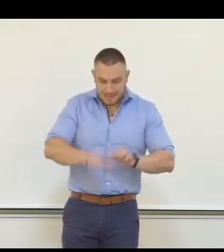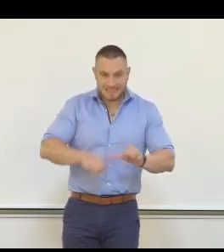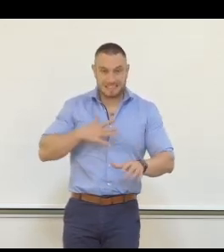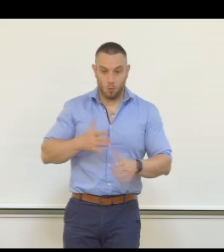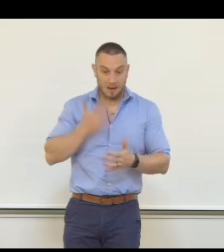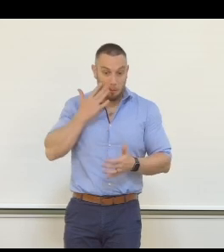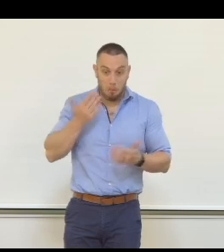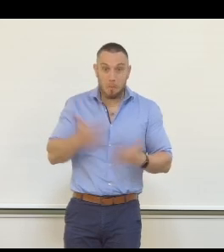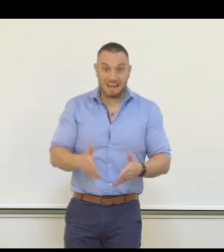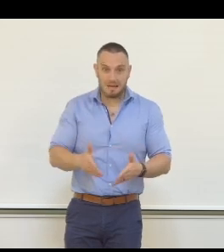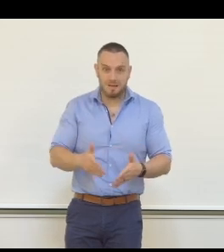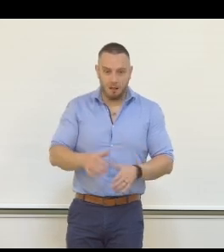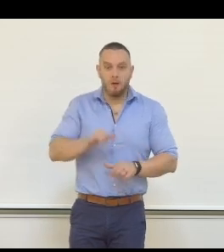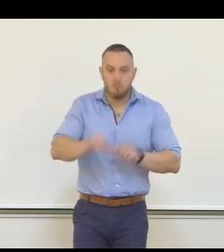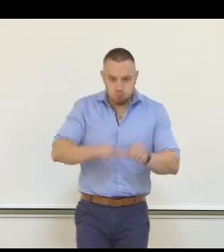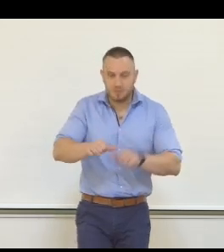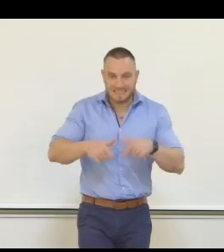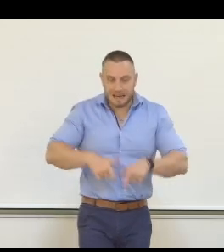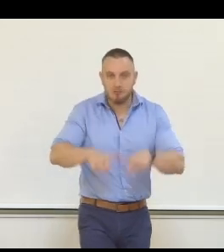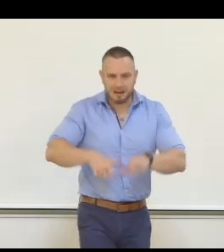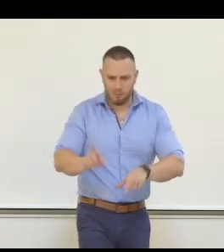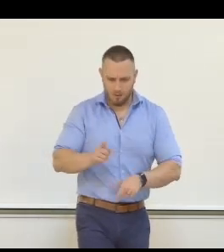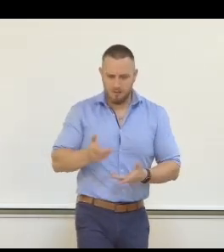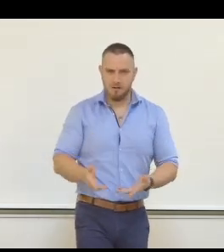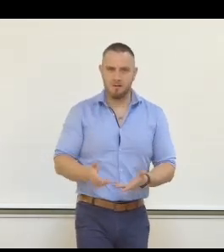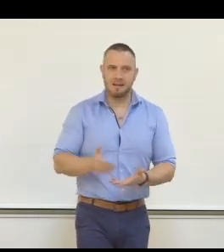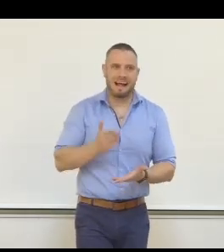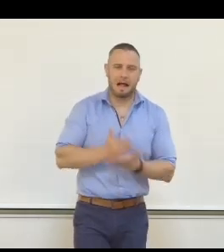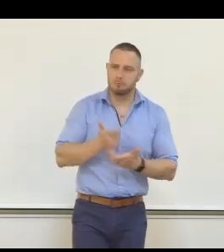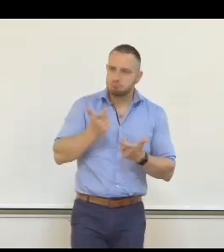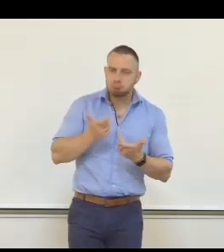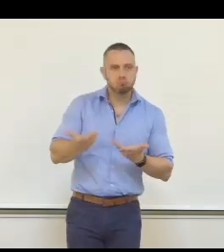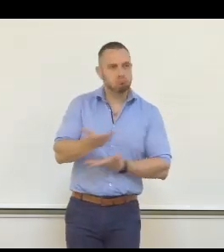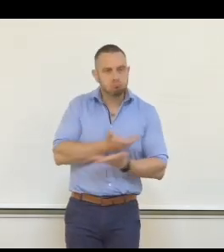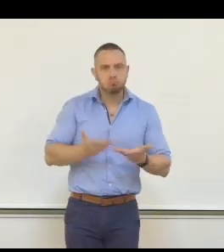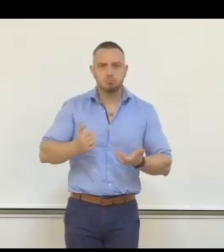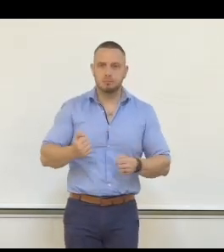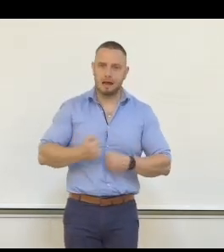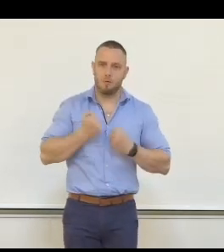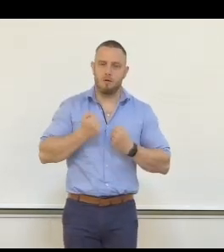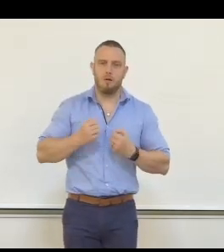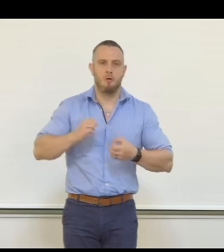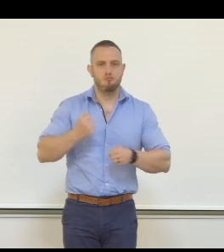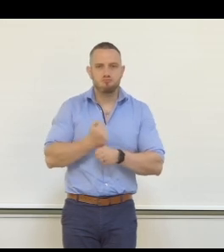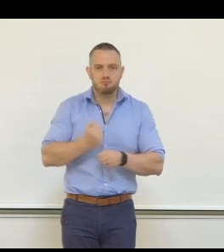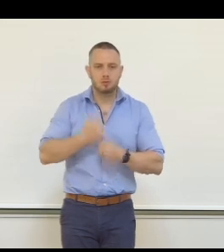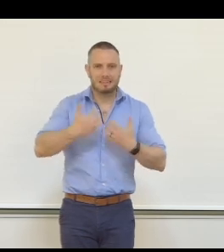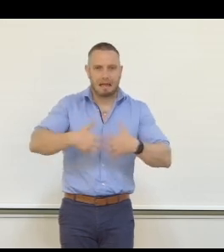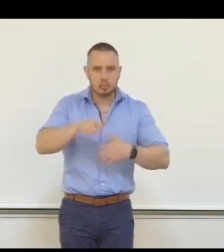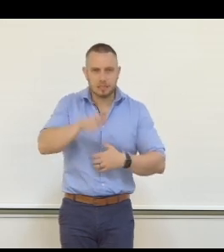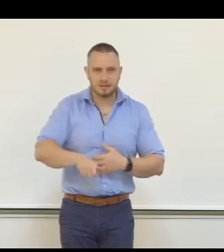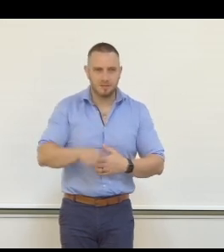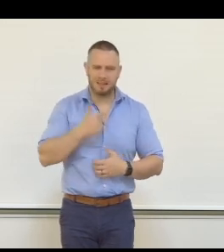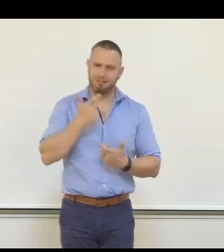afterwards. So we actually had a lot of fun discussions with our production engineers. They laughed at